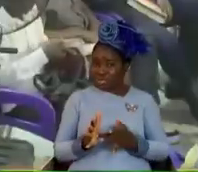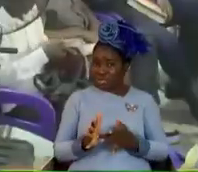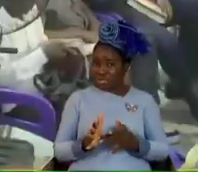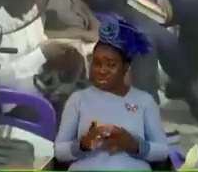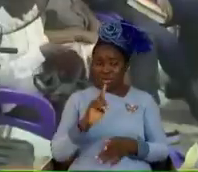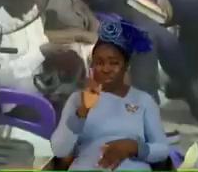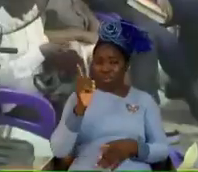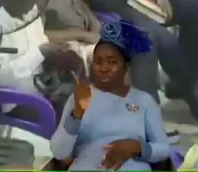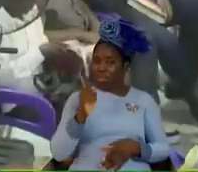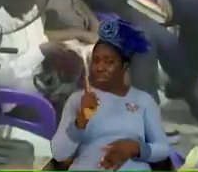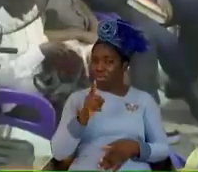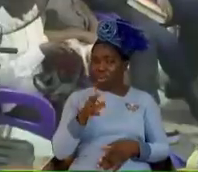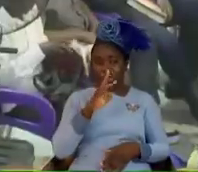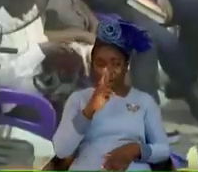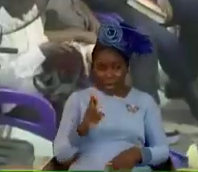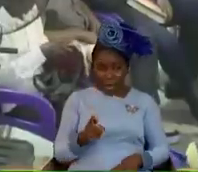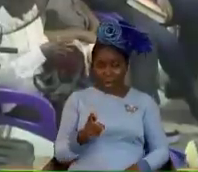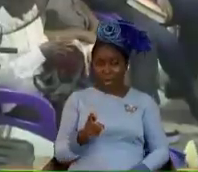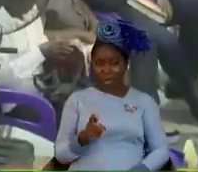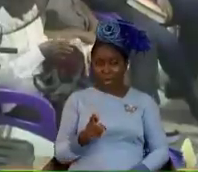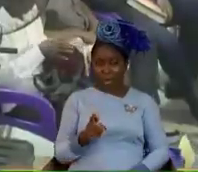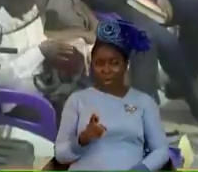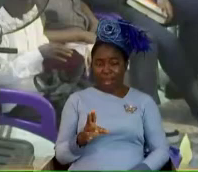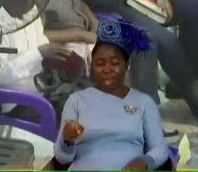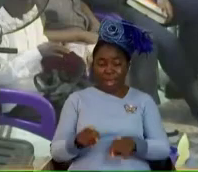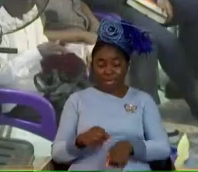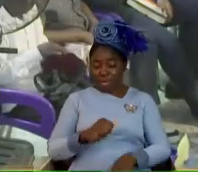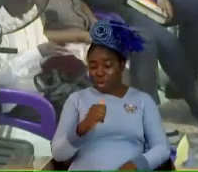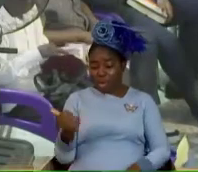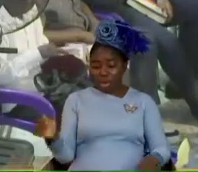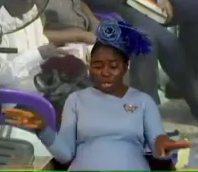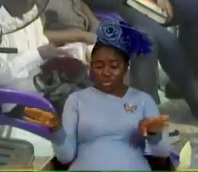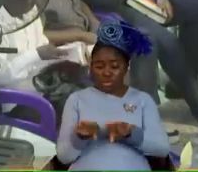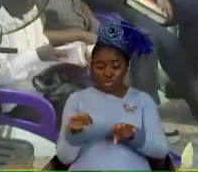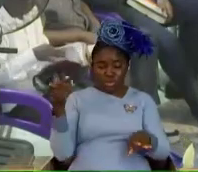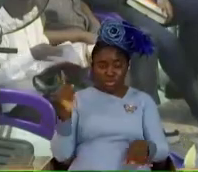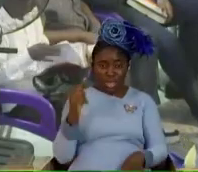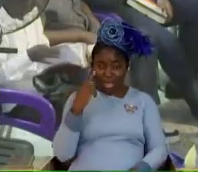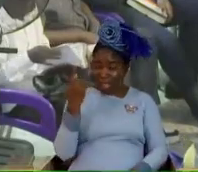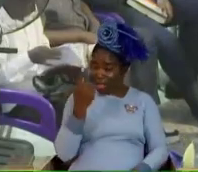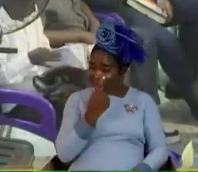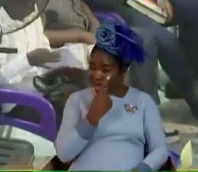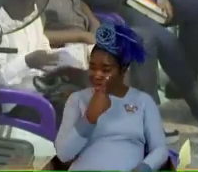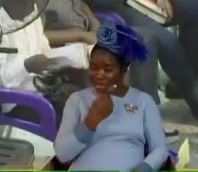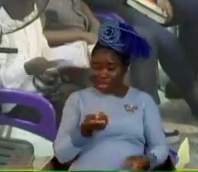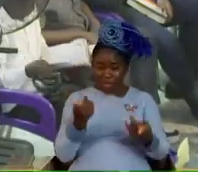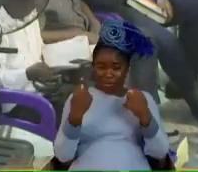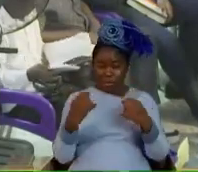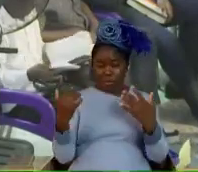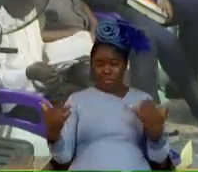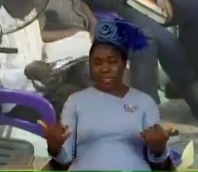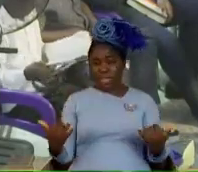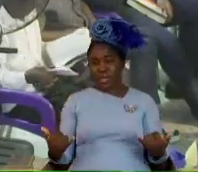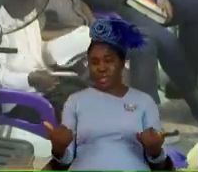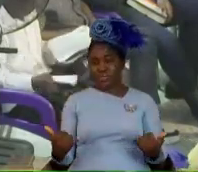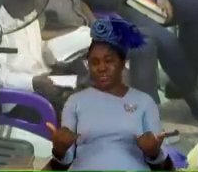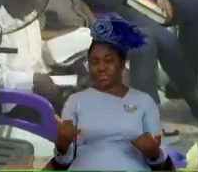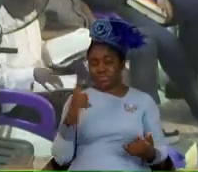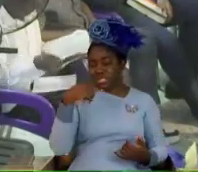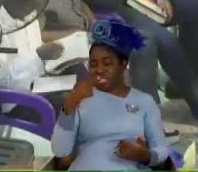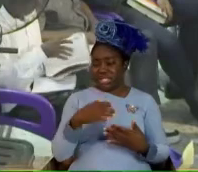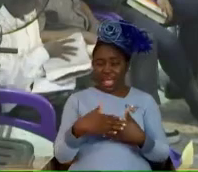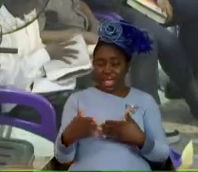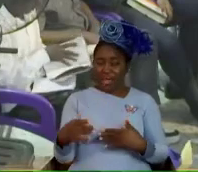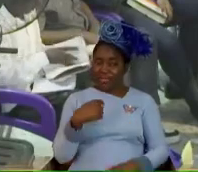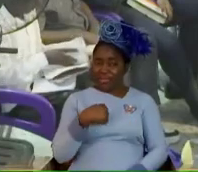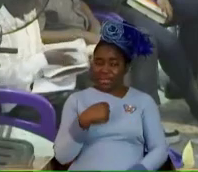Wherever you are, while all eyes are closed, bow down your heads. Say what I'm going to say